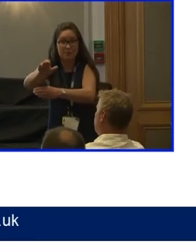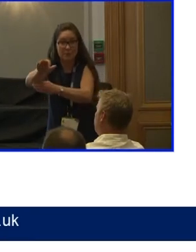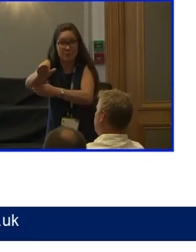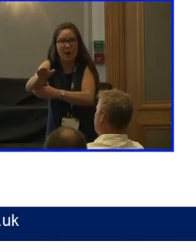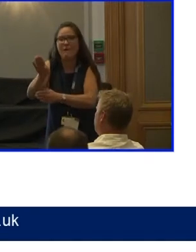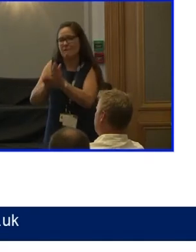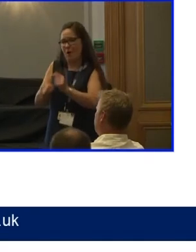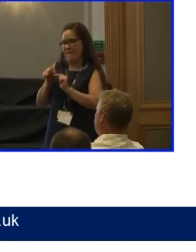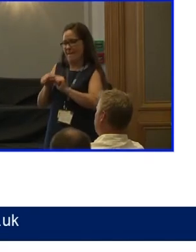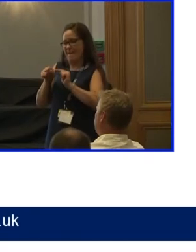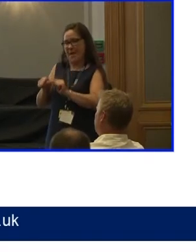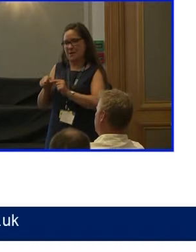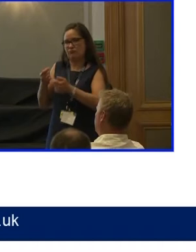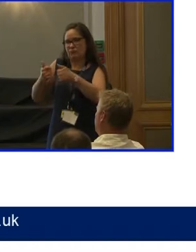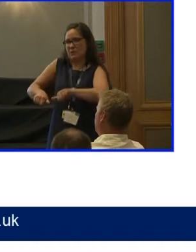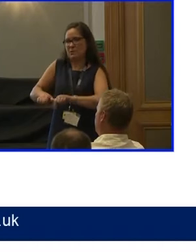3 trial.